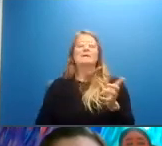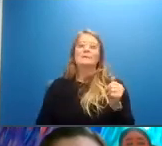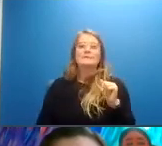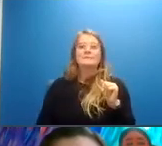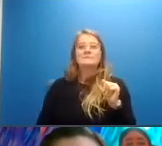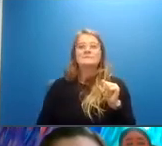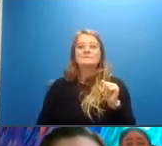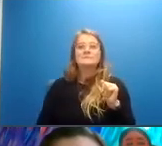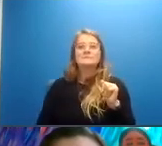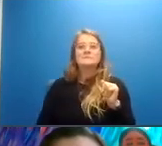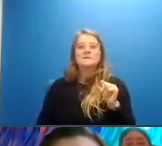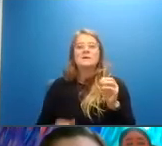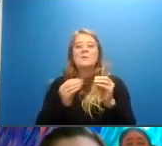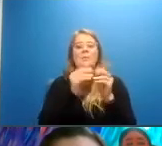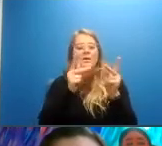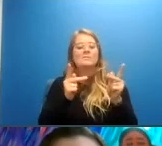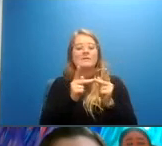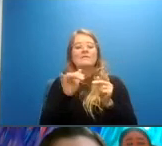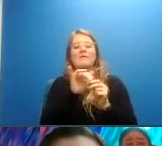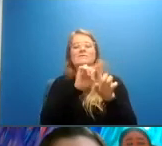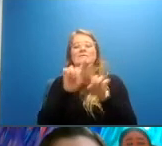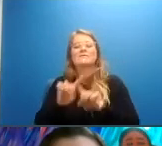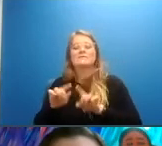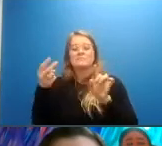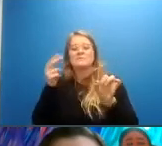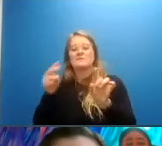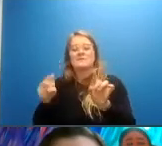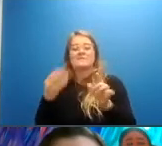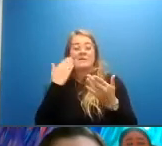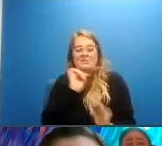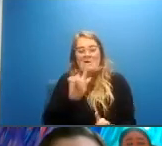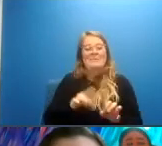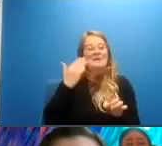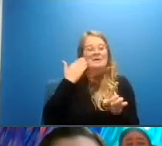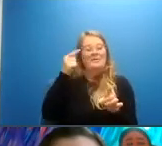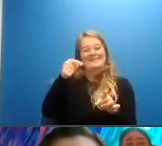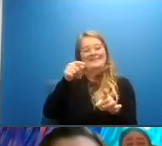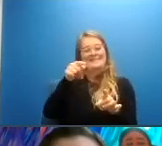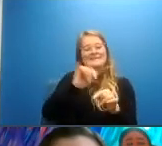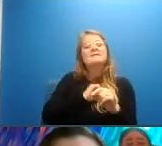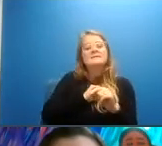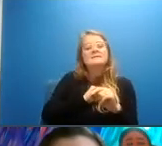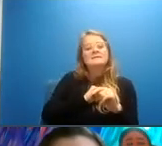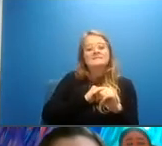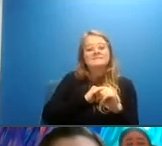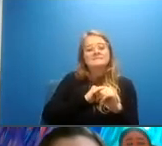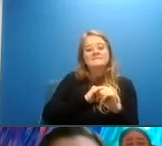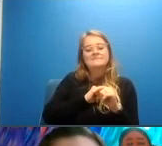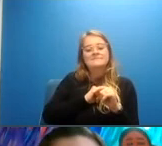in many different aspects. I don't know them all. I'm just familiar with this, but I do believe that there